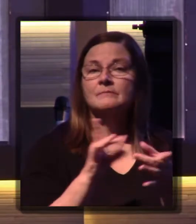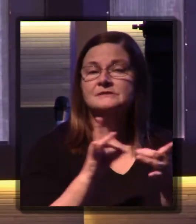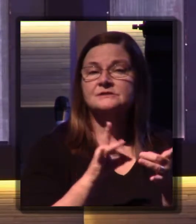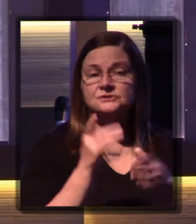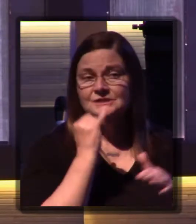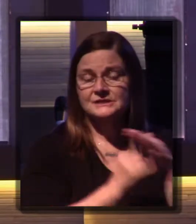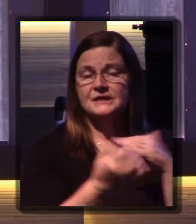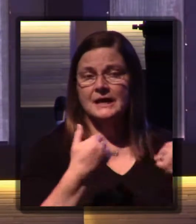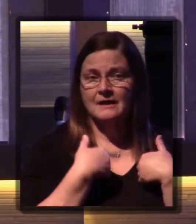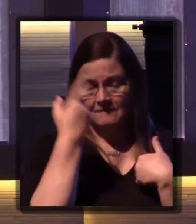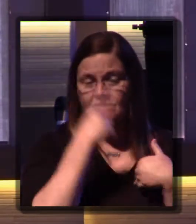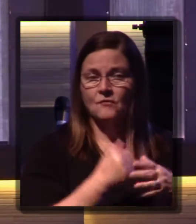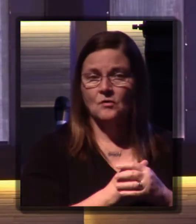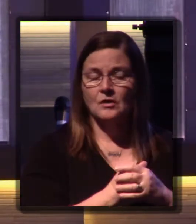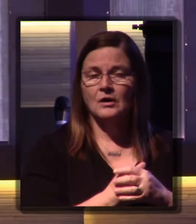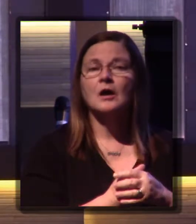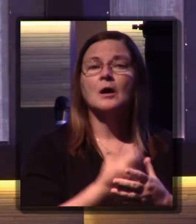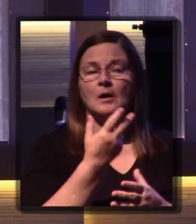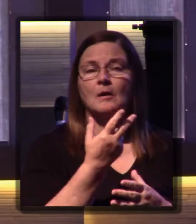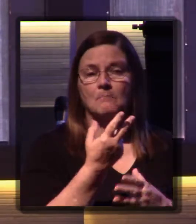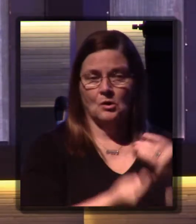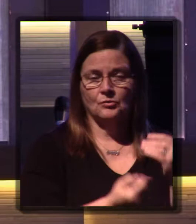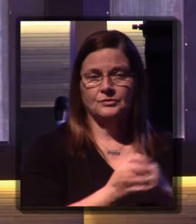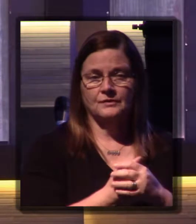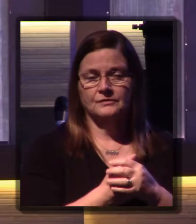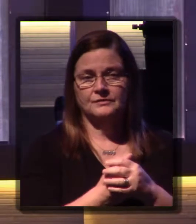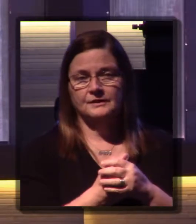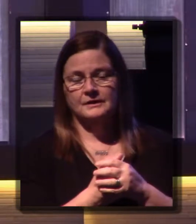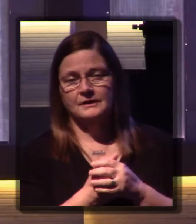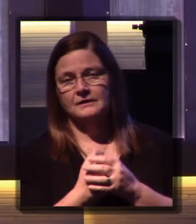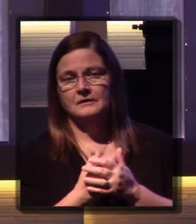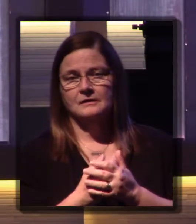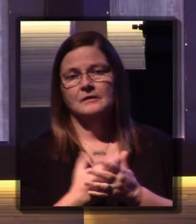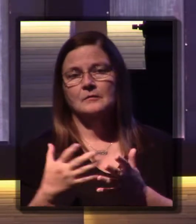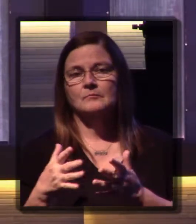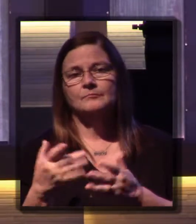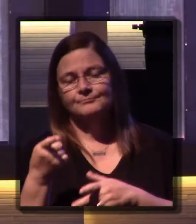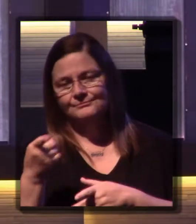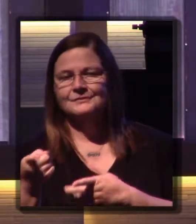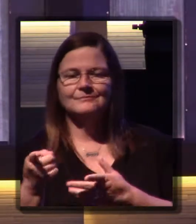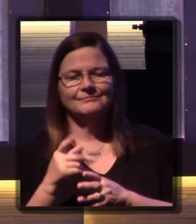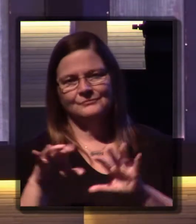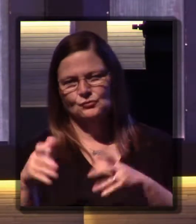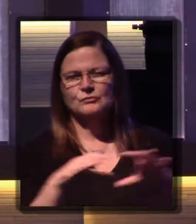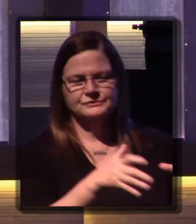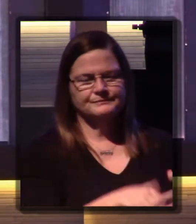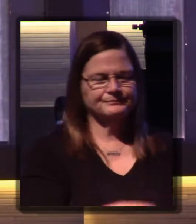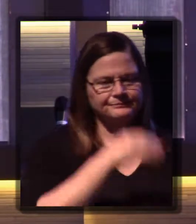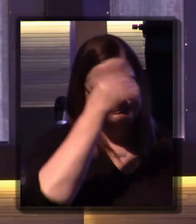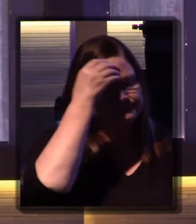what message does Isaiah have for both the perpetrators and victims of corrupt human leadership? What is our message? You get